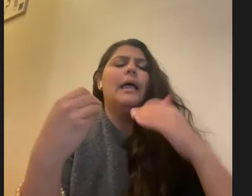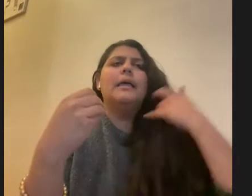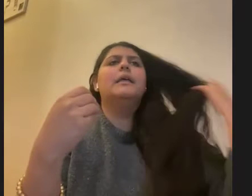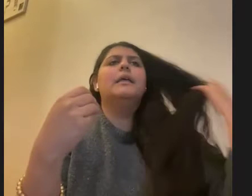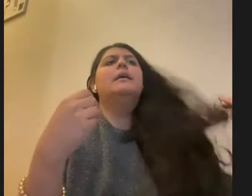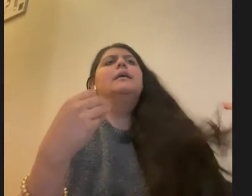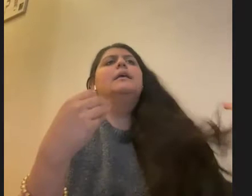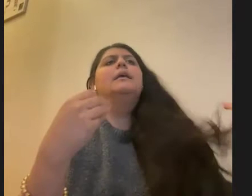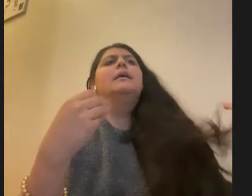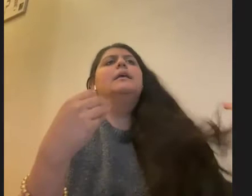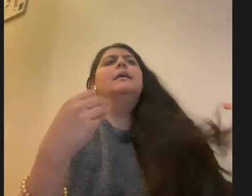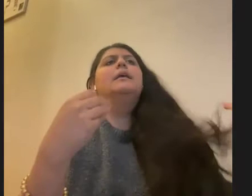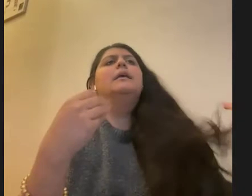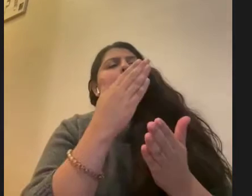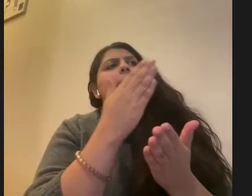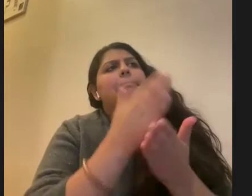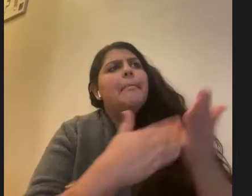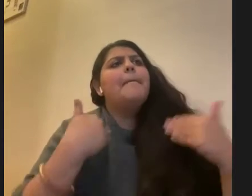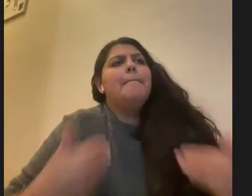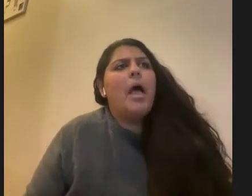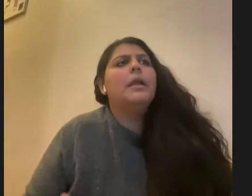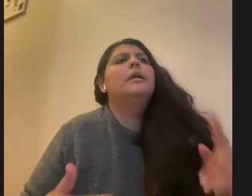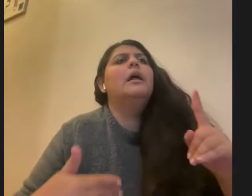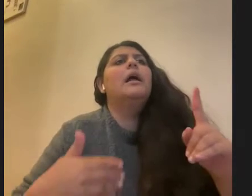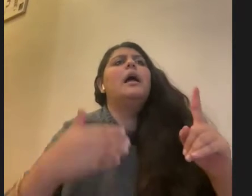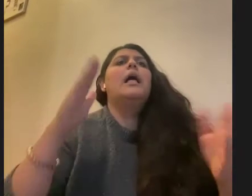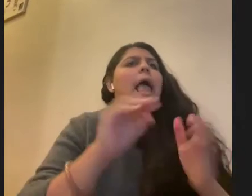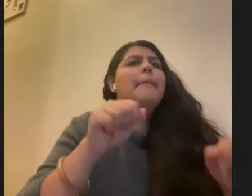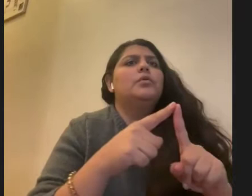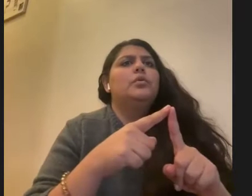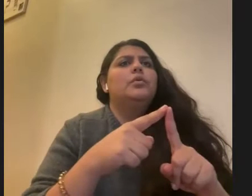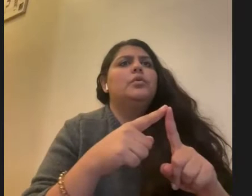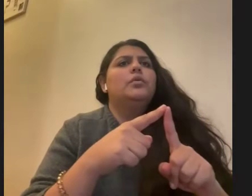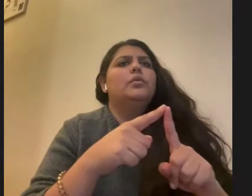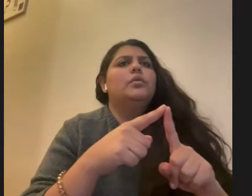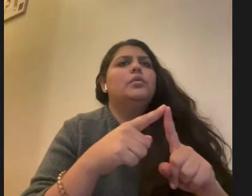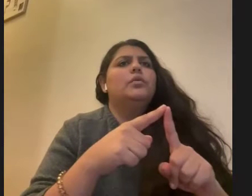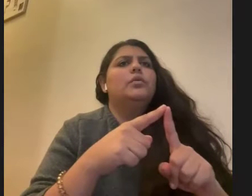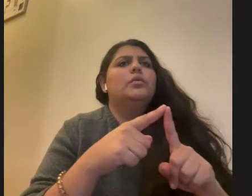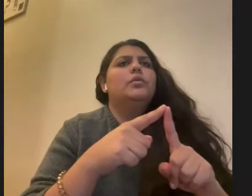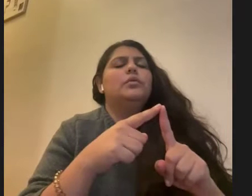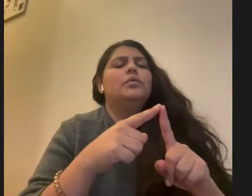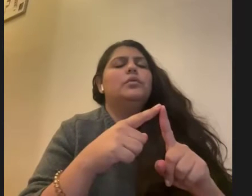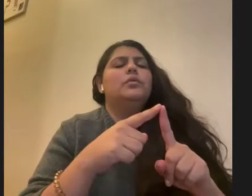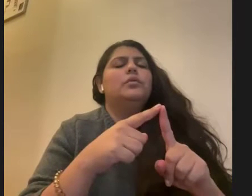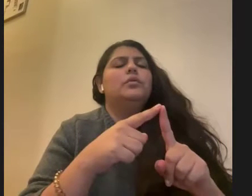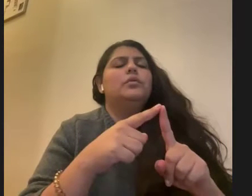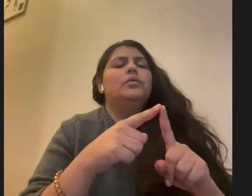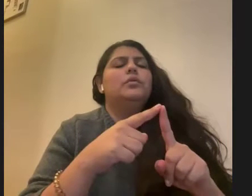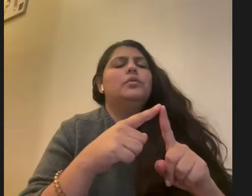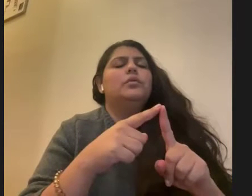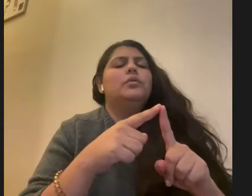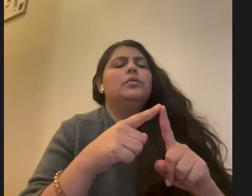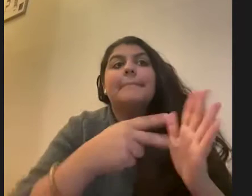have less of them than others. Stem cell basically means like it has the potential to be various different types of